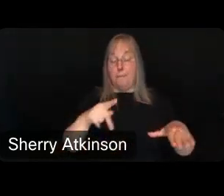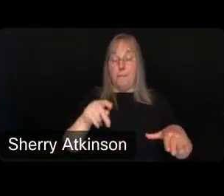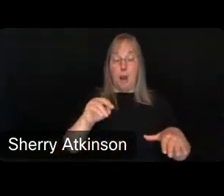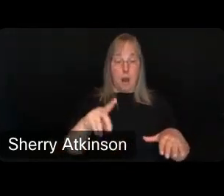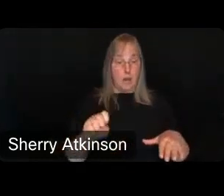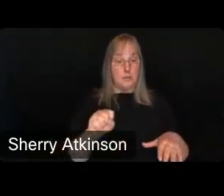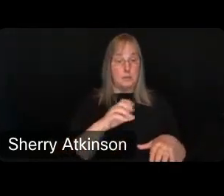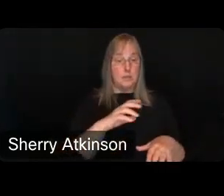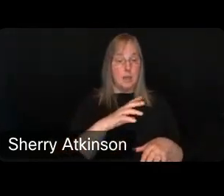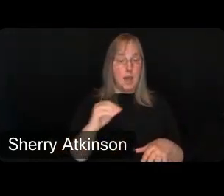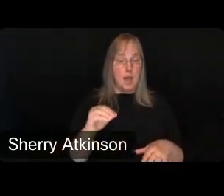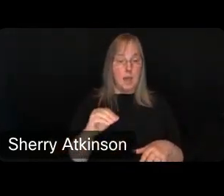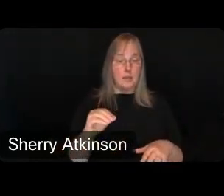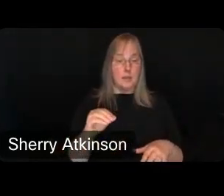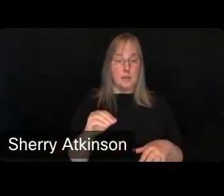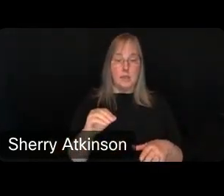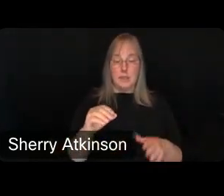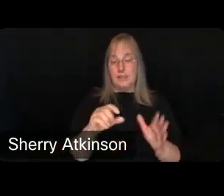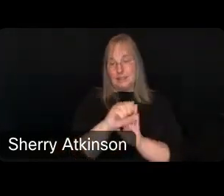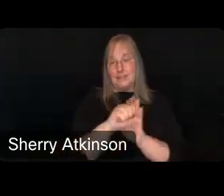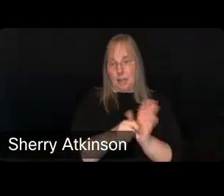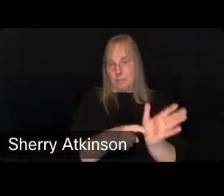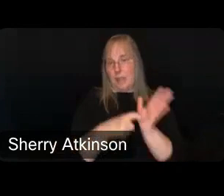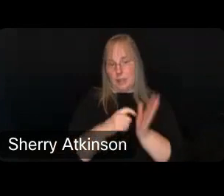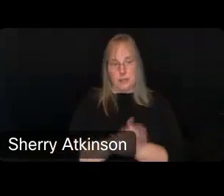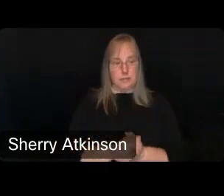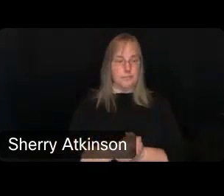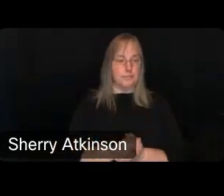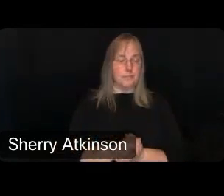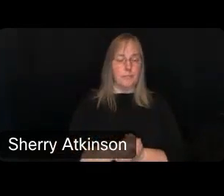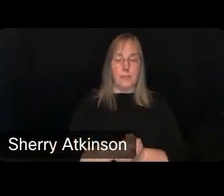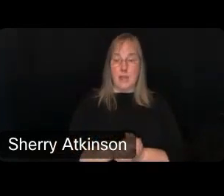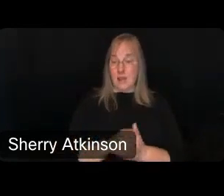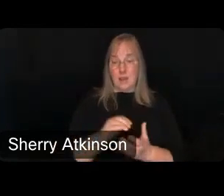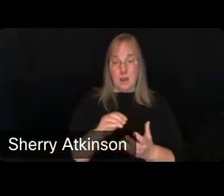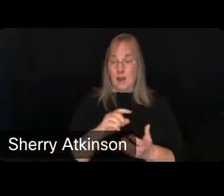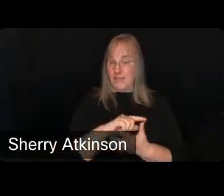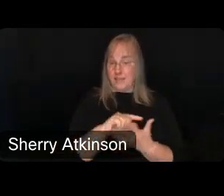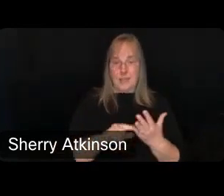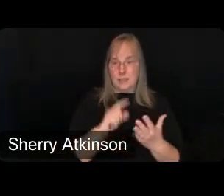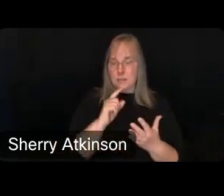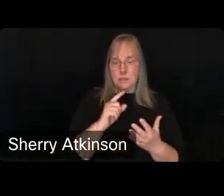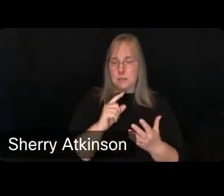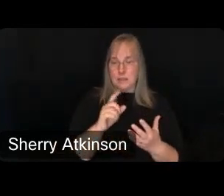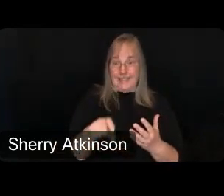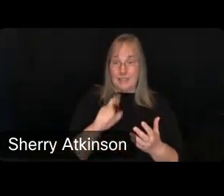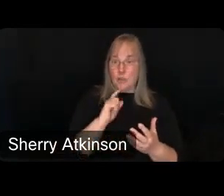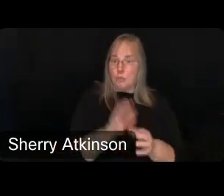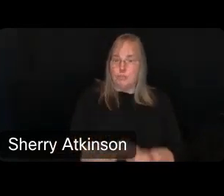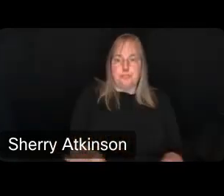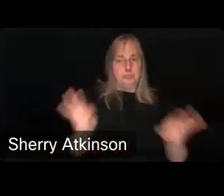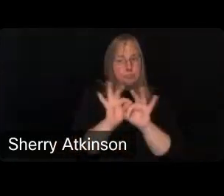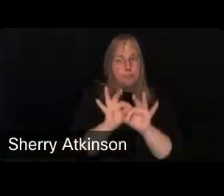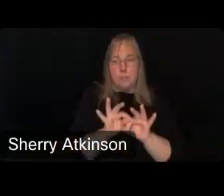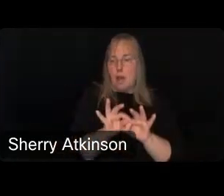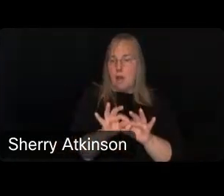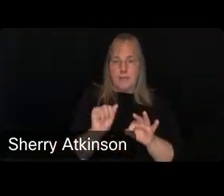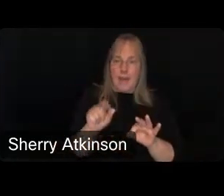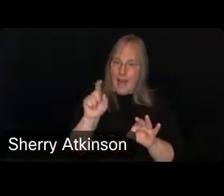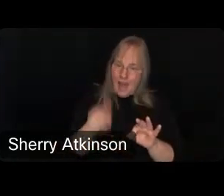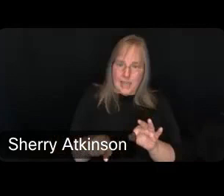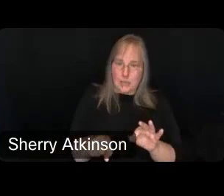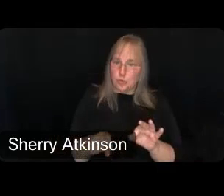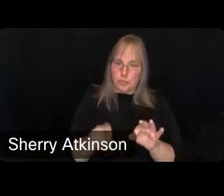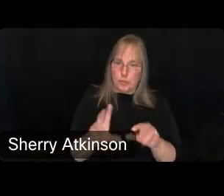there. And these are critical needs. There essentially has to be taken care of one way or another. But